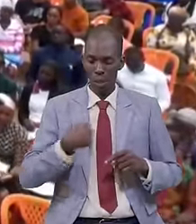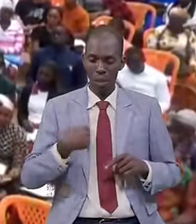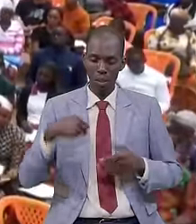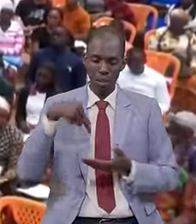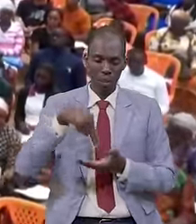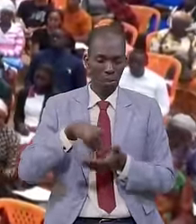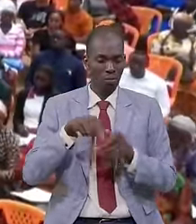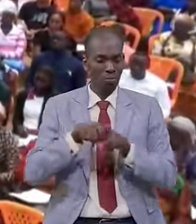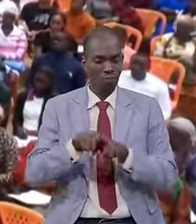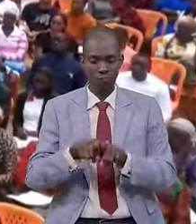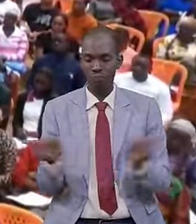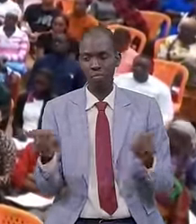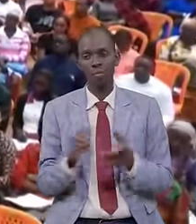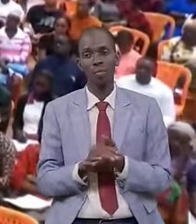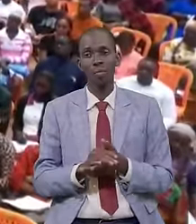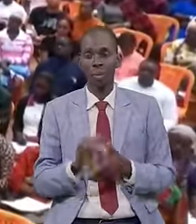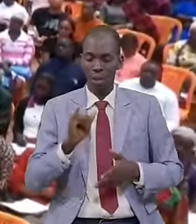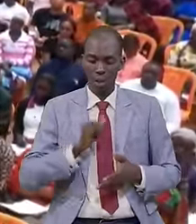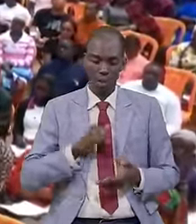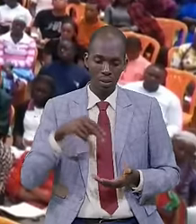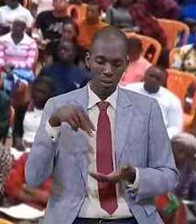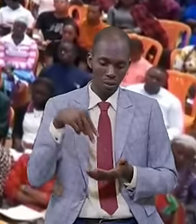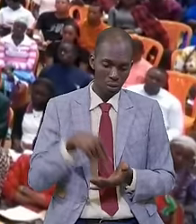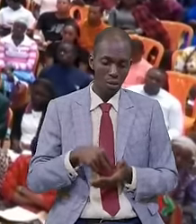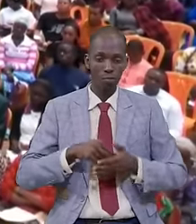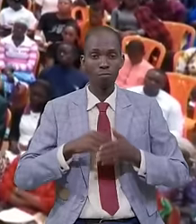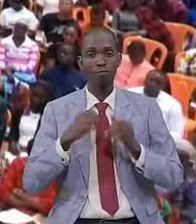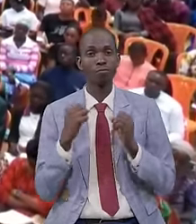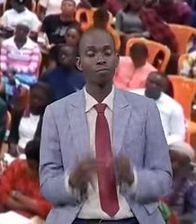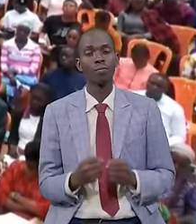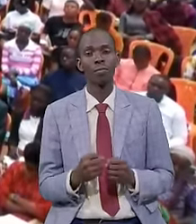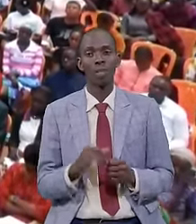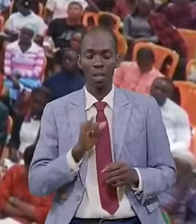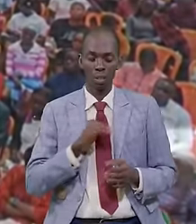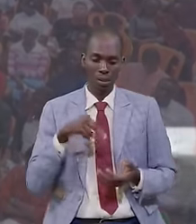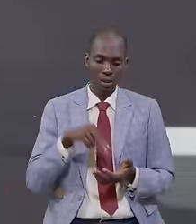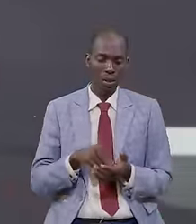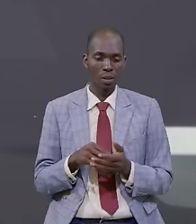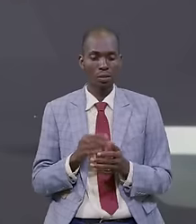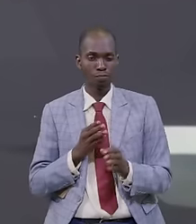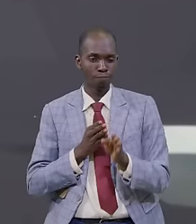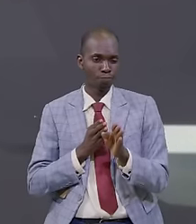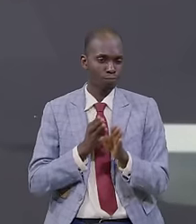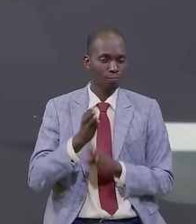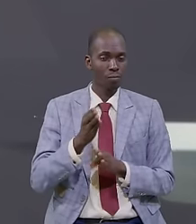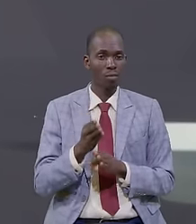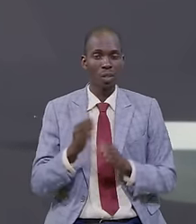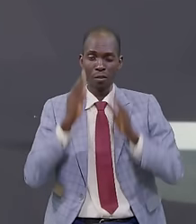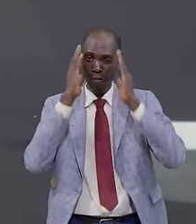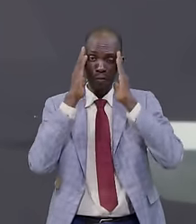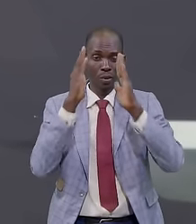I stand up. I stand straight. I stand against